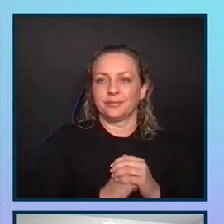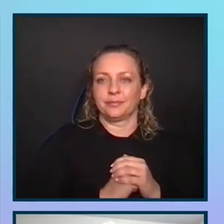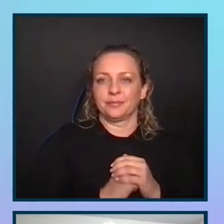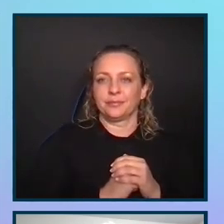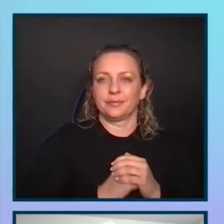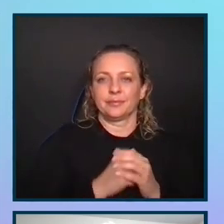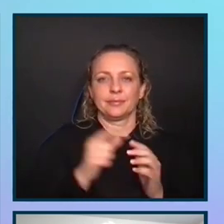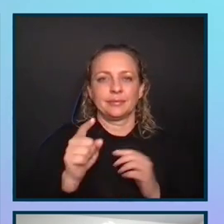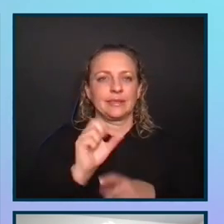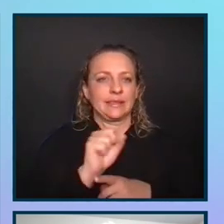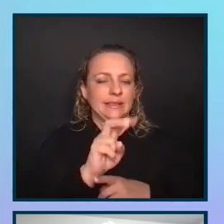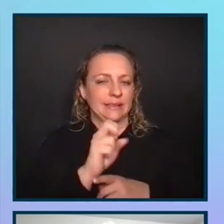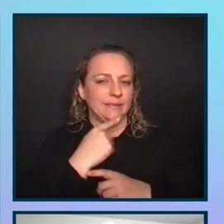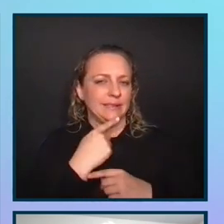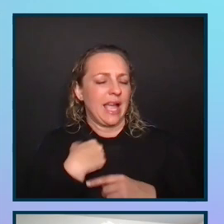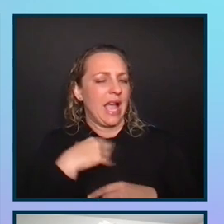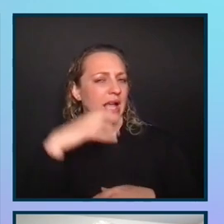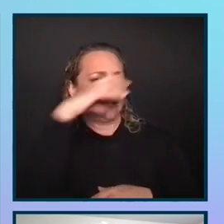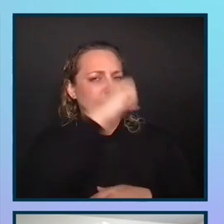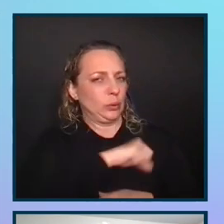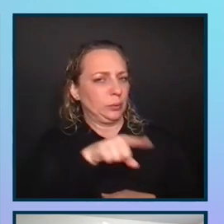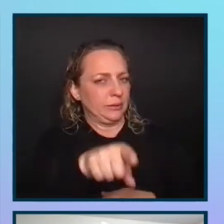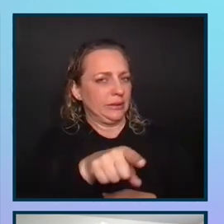Knockout. 10 reviews. Color.